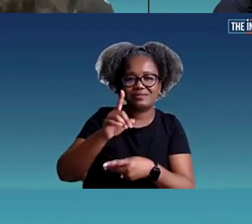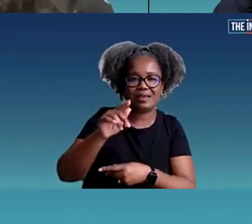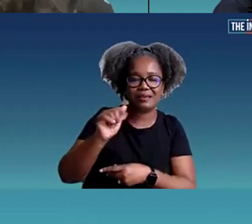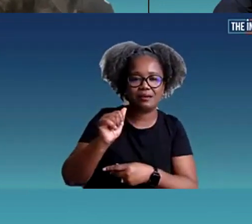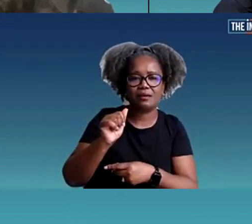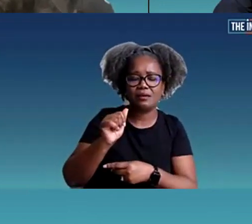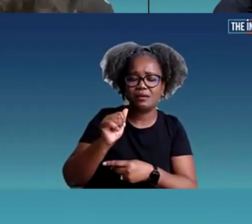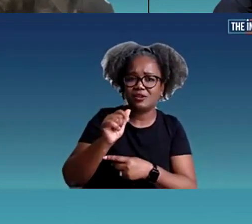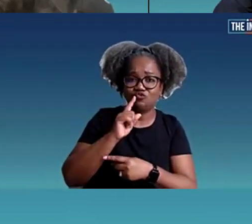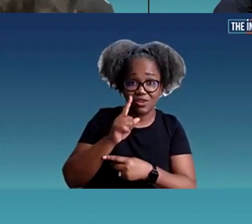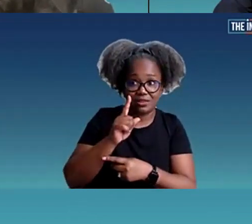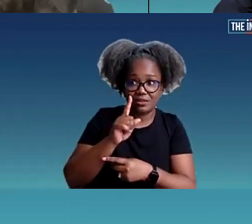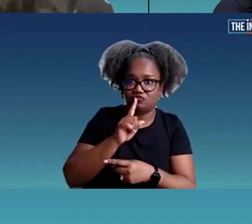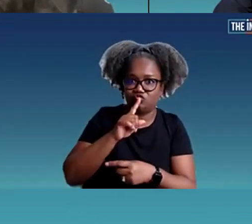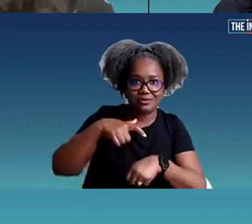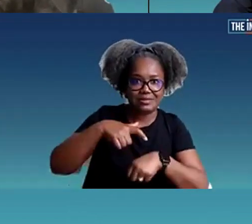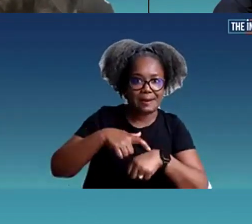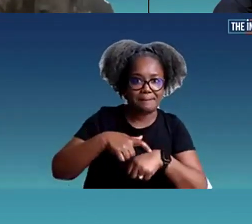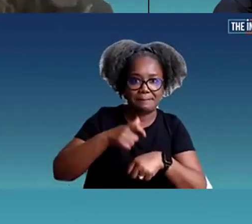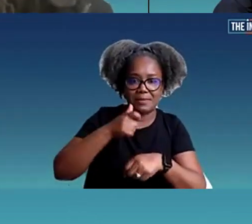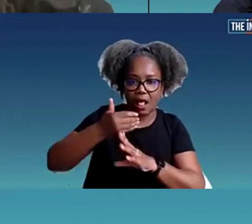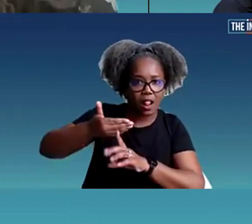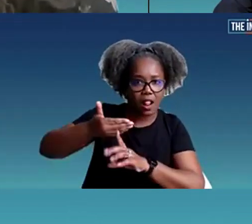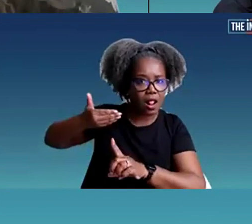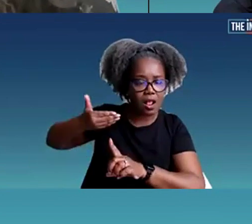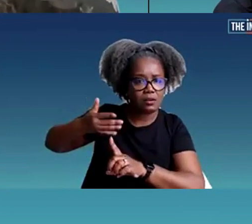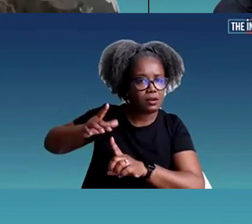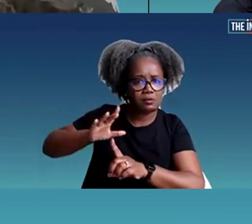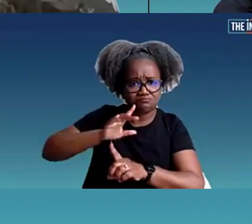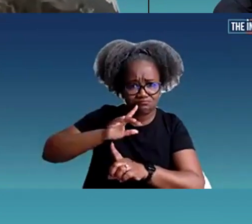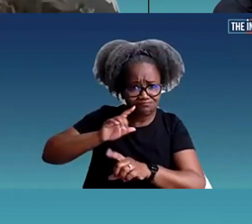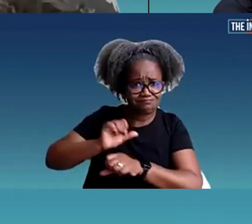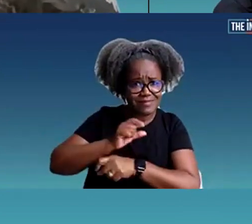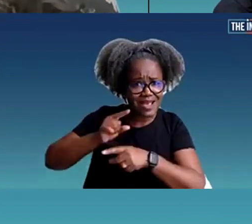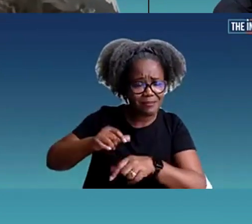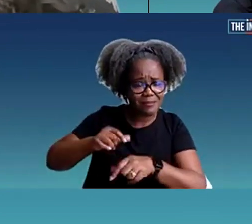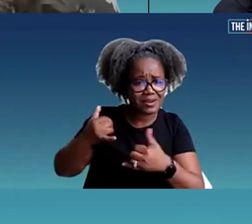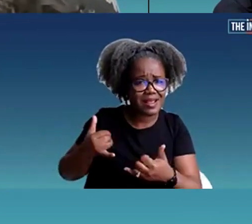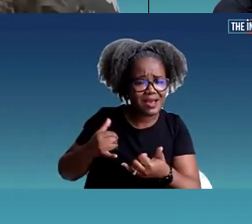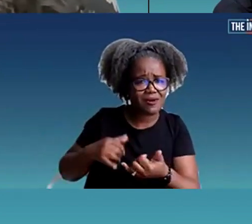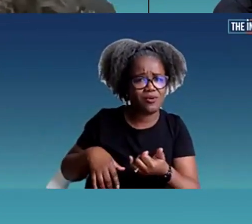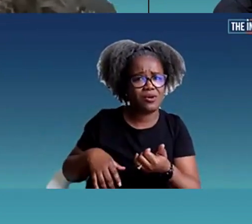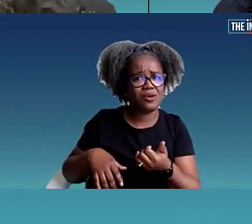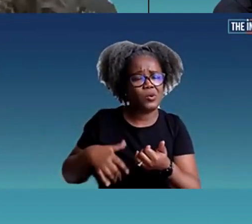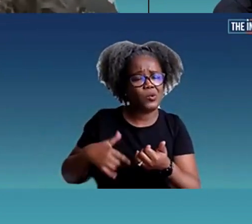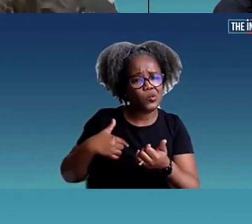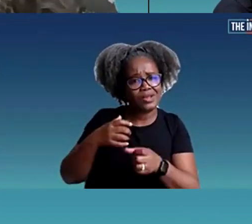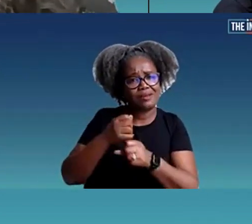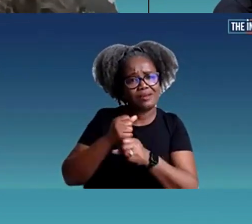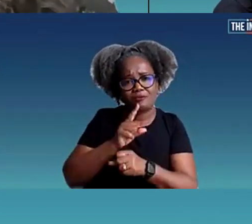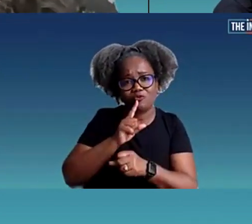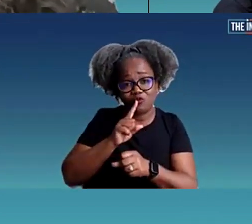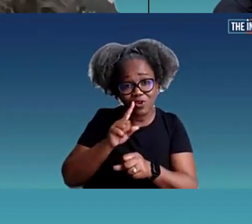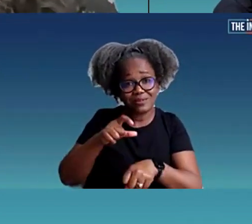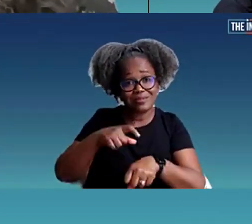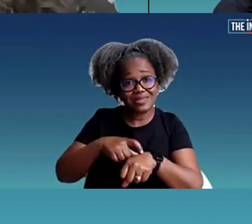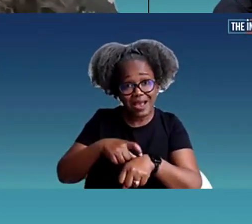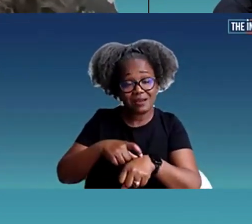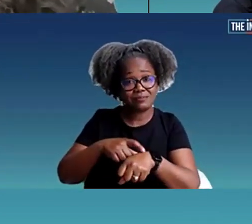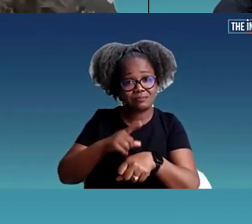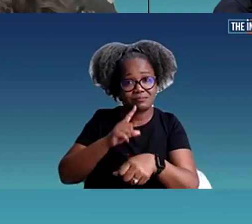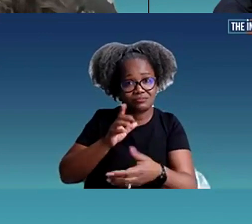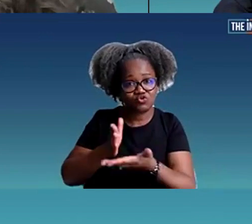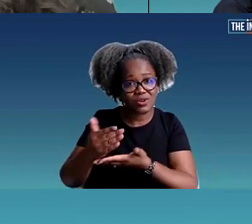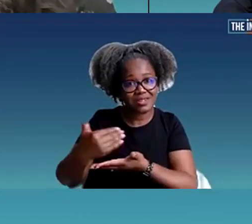health systems we were working in, which really, by getting real-time transparency, that was one of